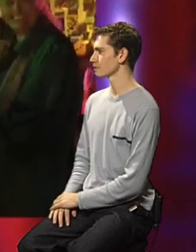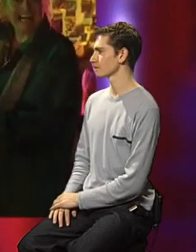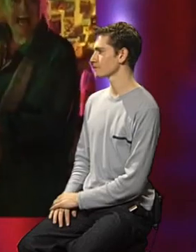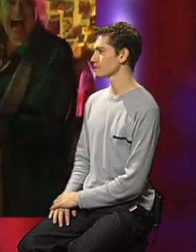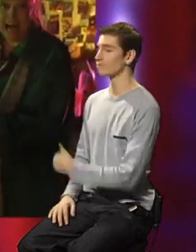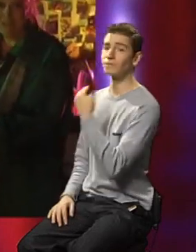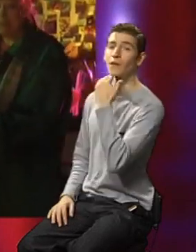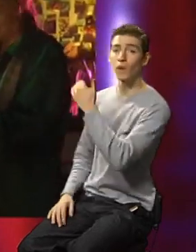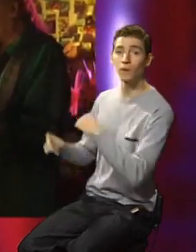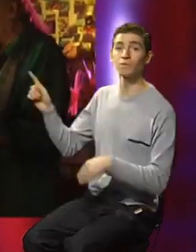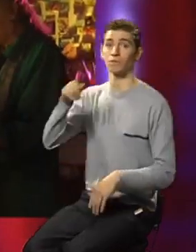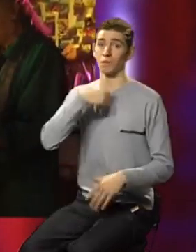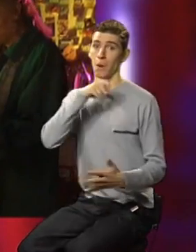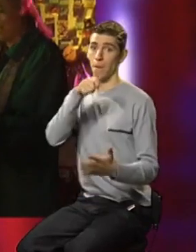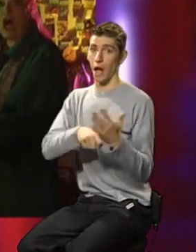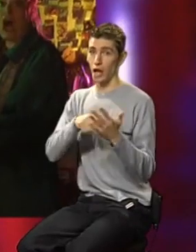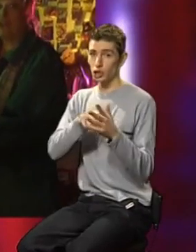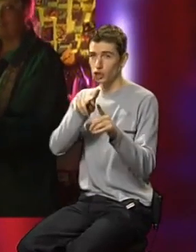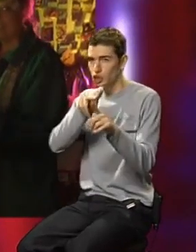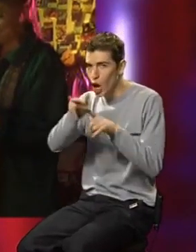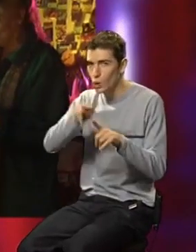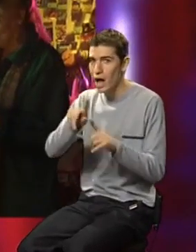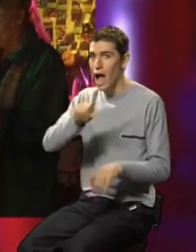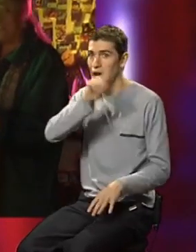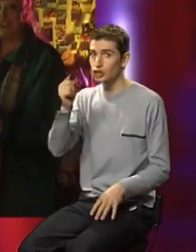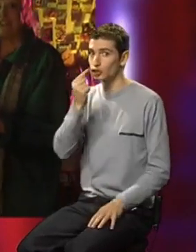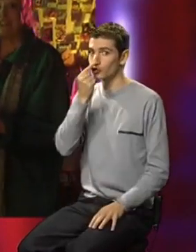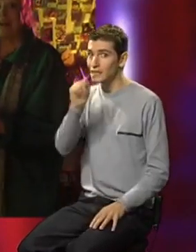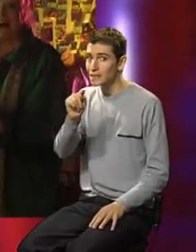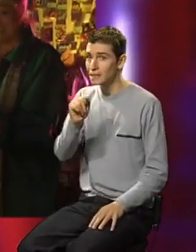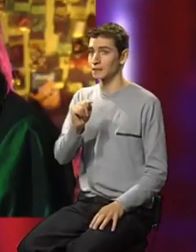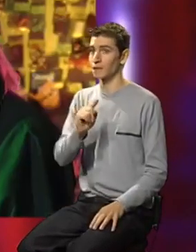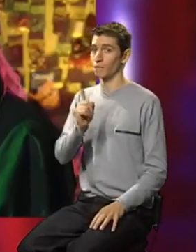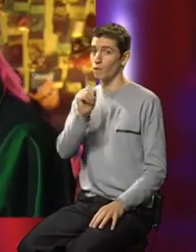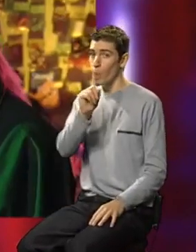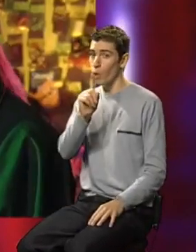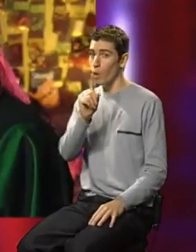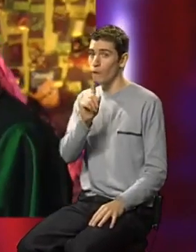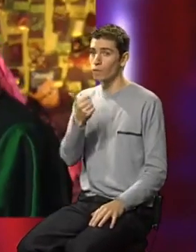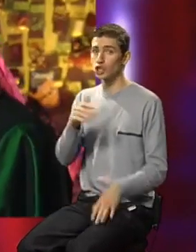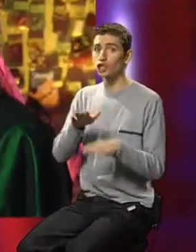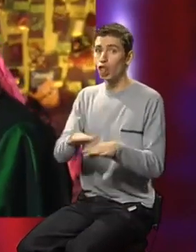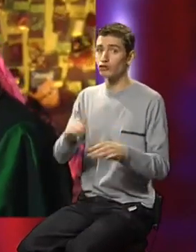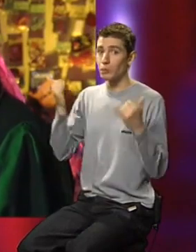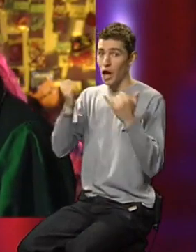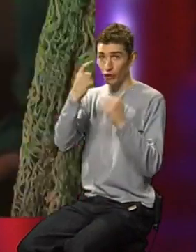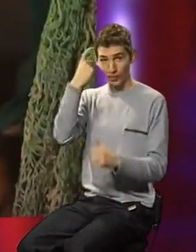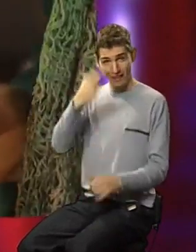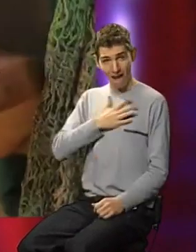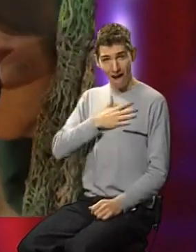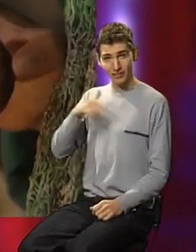Thank you. I'm just buying some jokes and tricks for a children's party. Do you think they'll like this